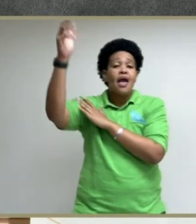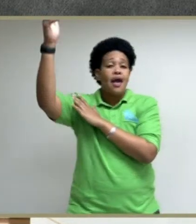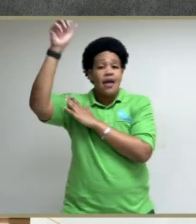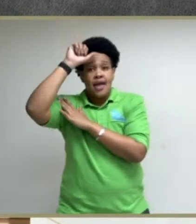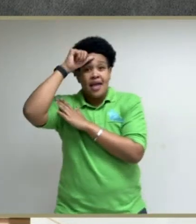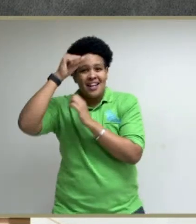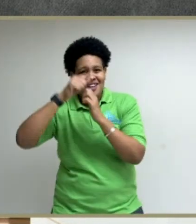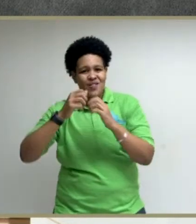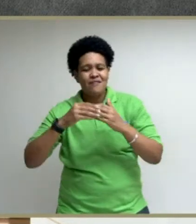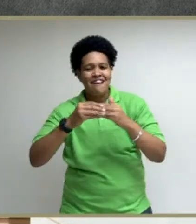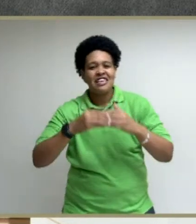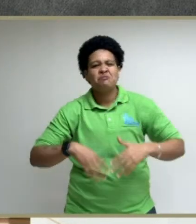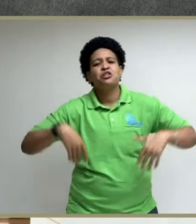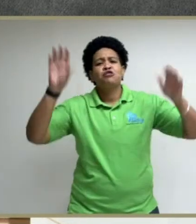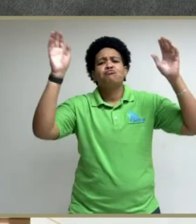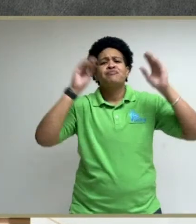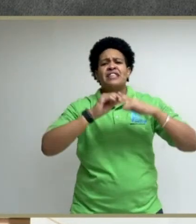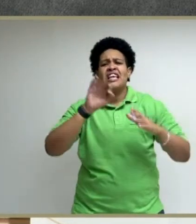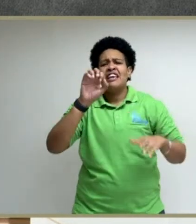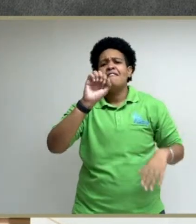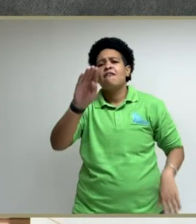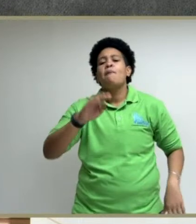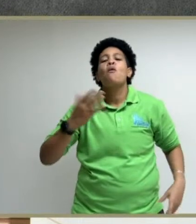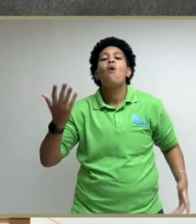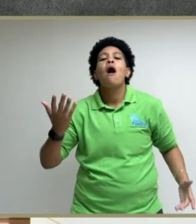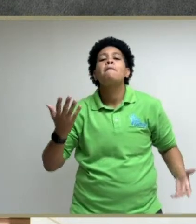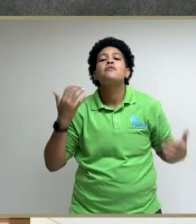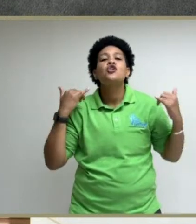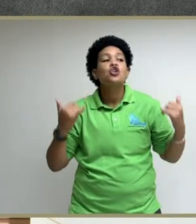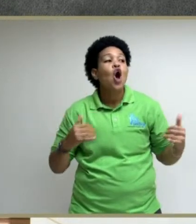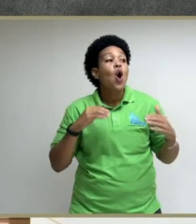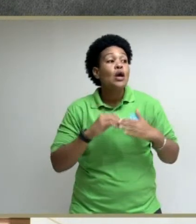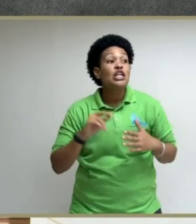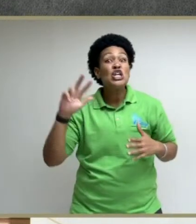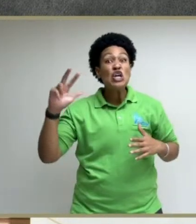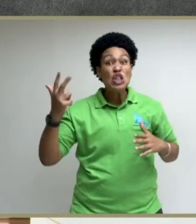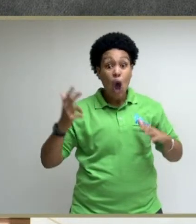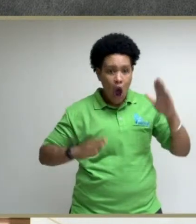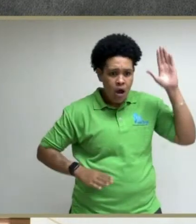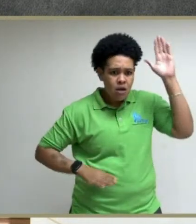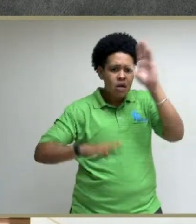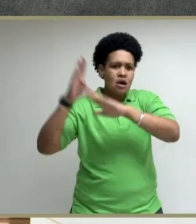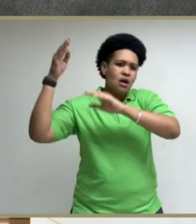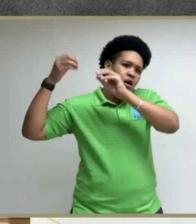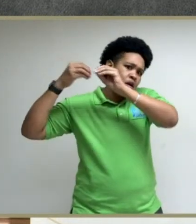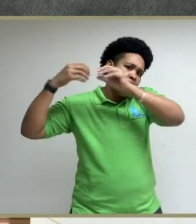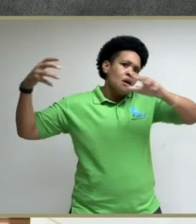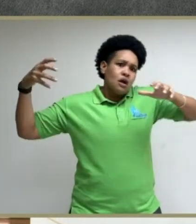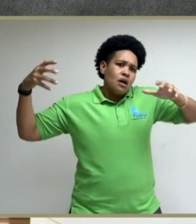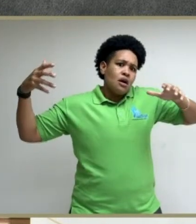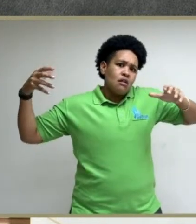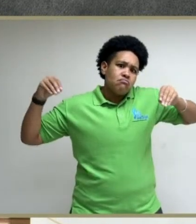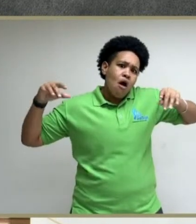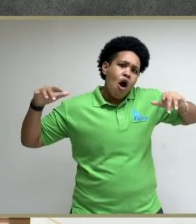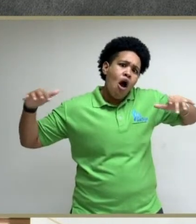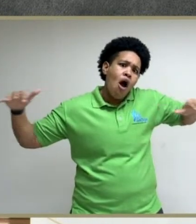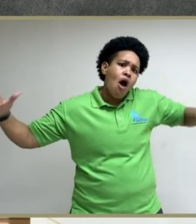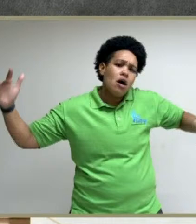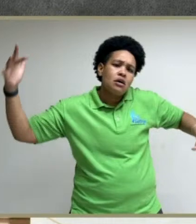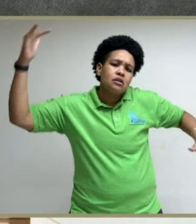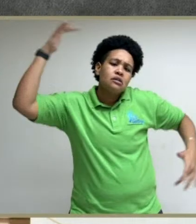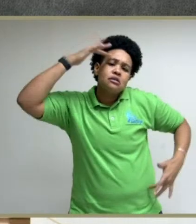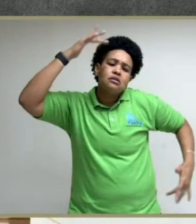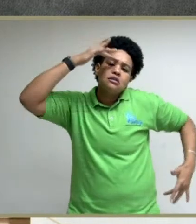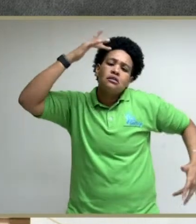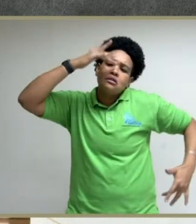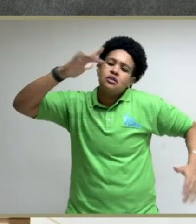the release of restrictions in February, they have now gone into a third wave. It can happen to us. It can